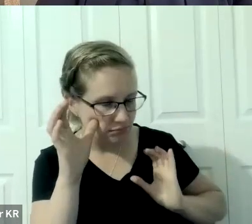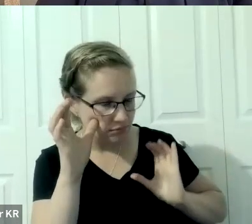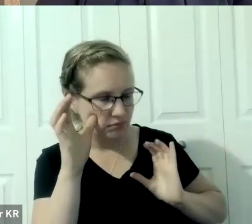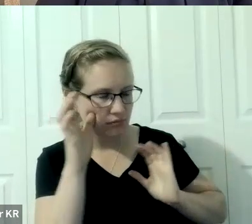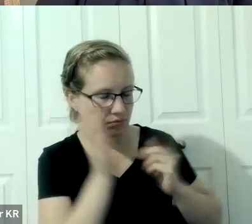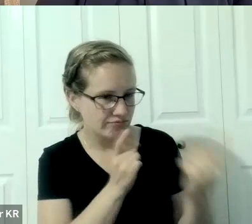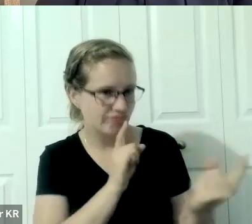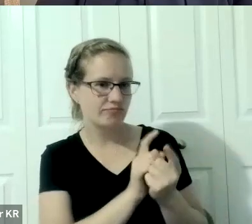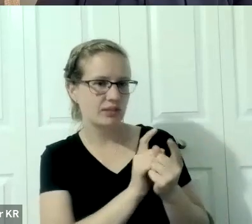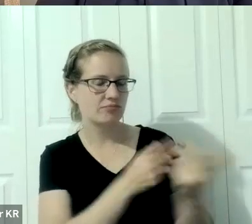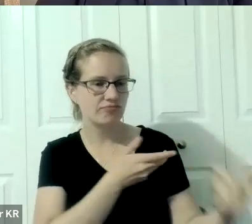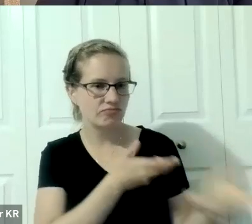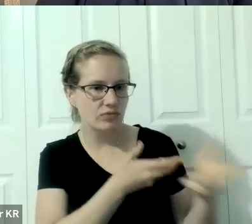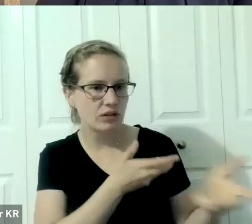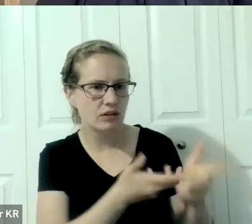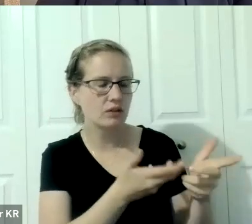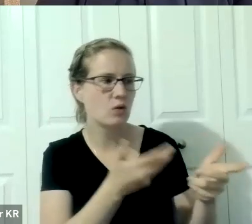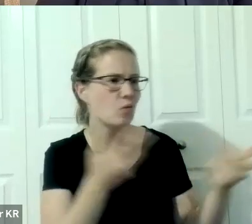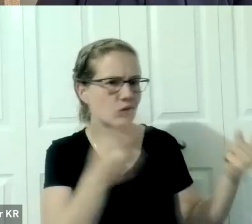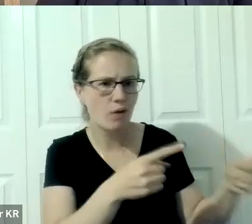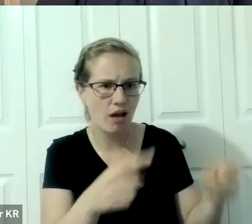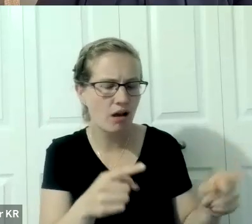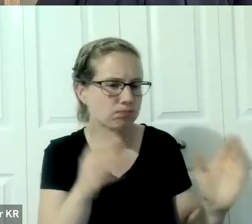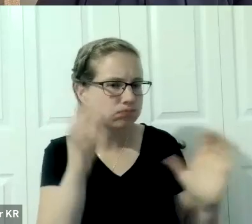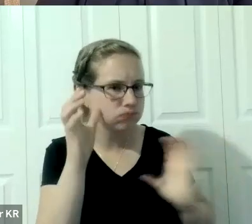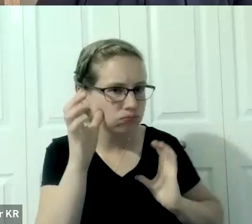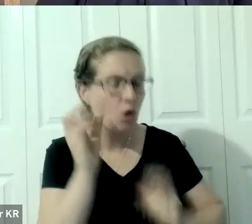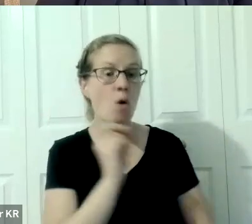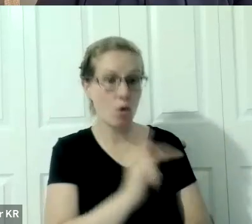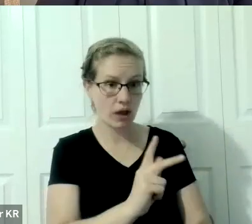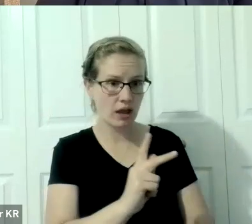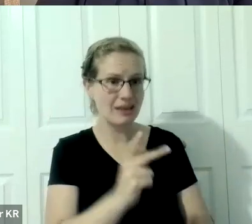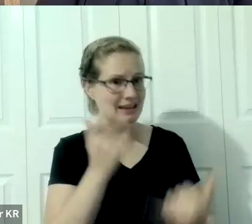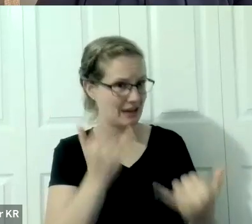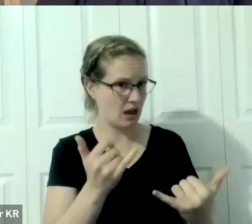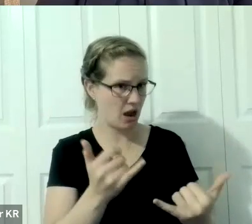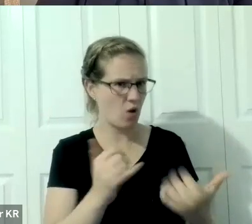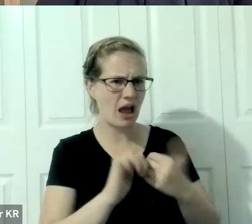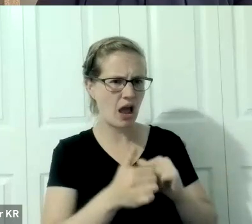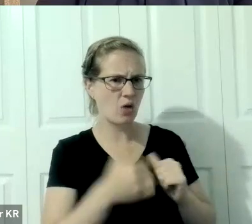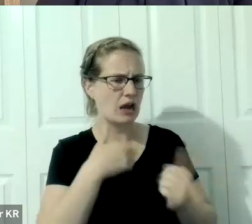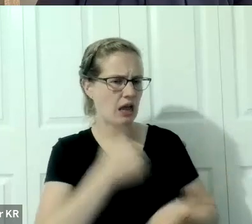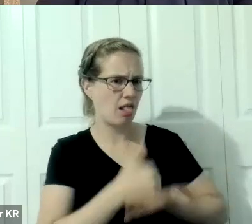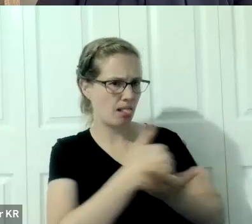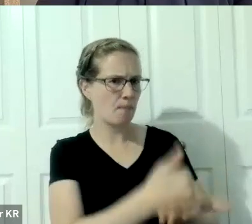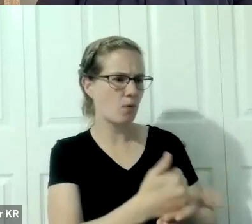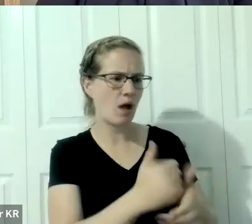them where they are, hear what's going on, and then say, okay, how can I help you?